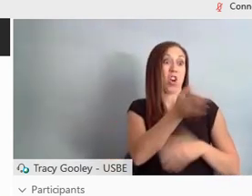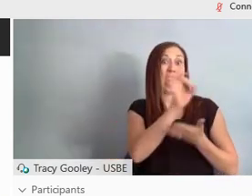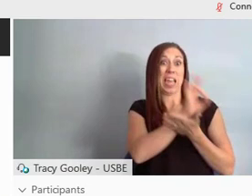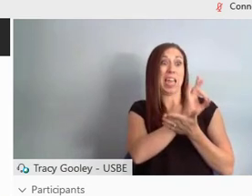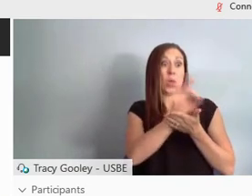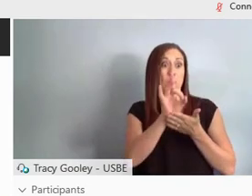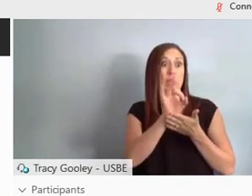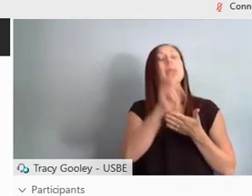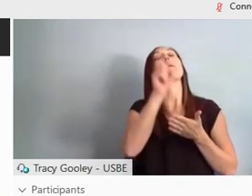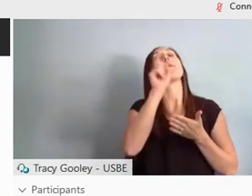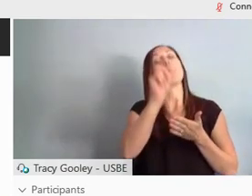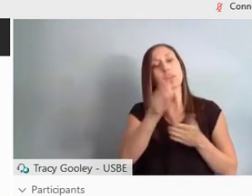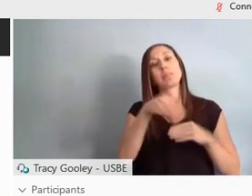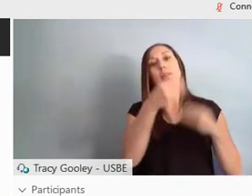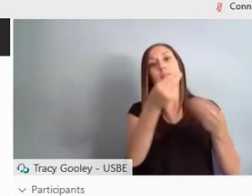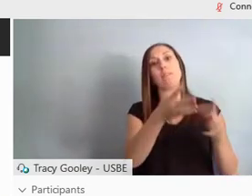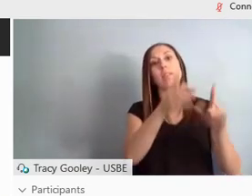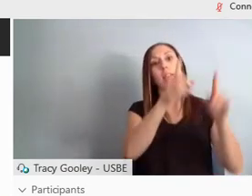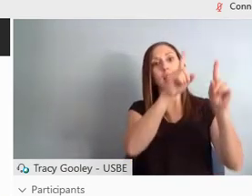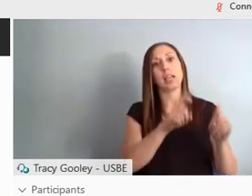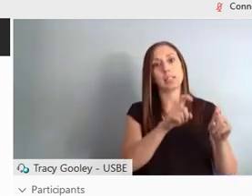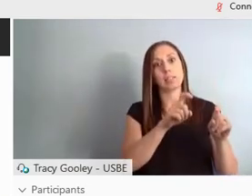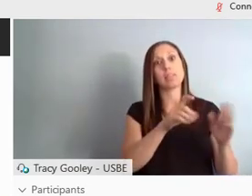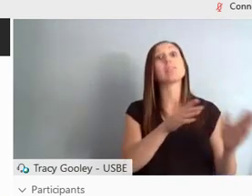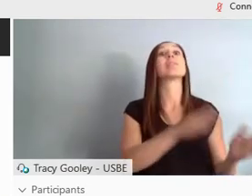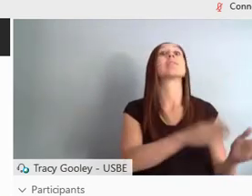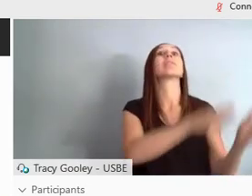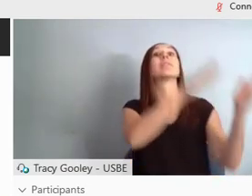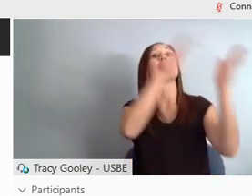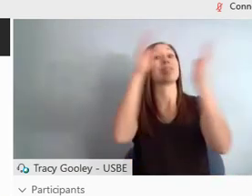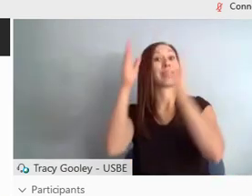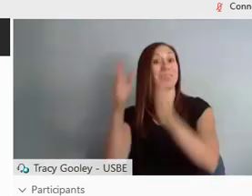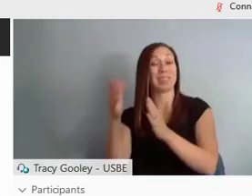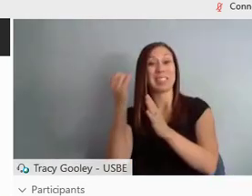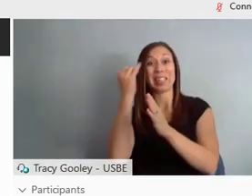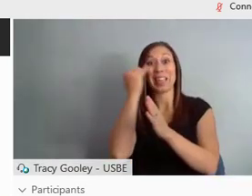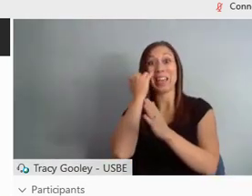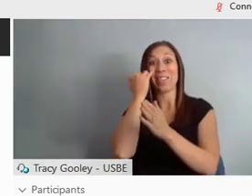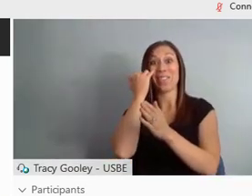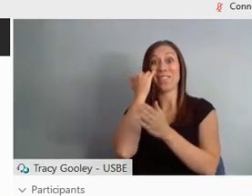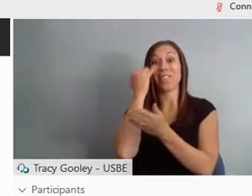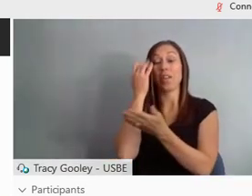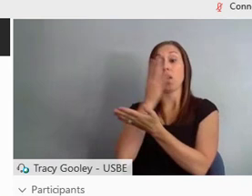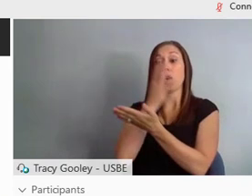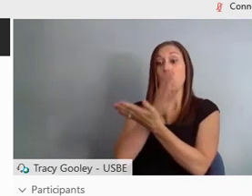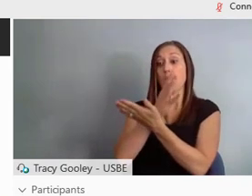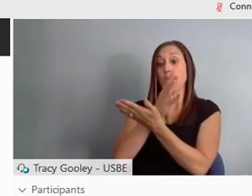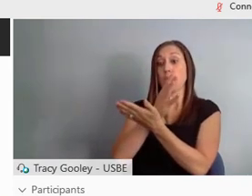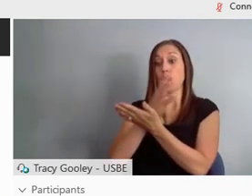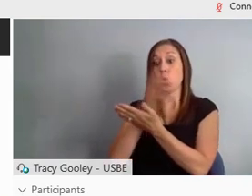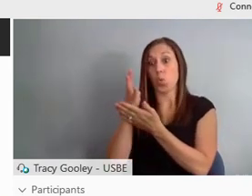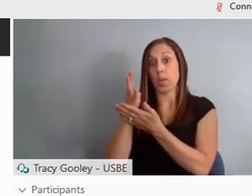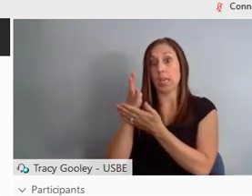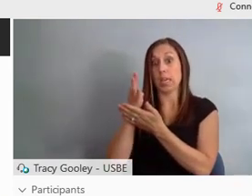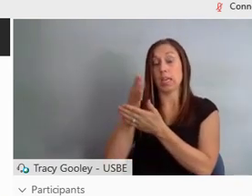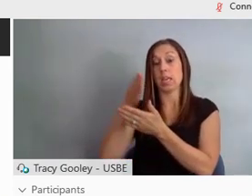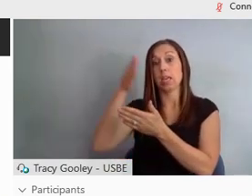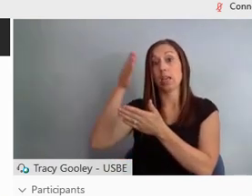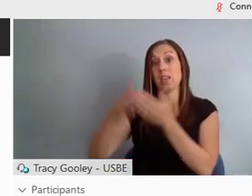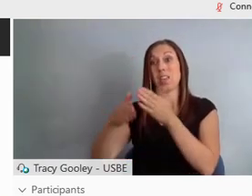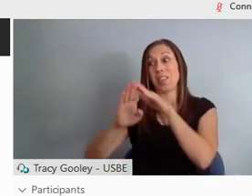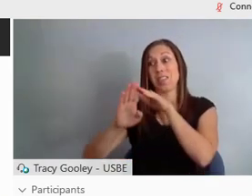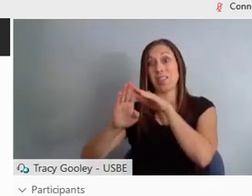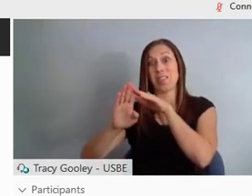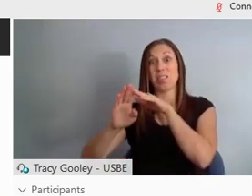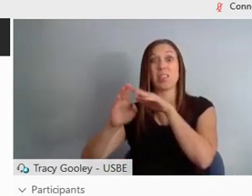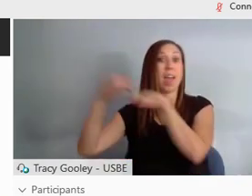8-week window has to be administered the entry. Likewise, if they're there during the 4-week time period at exit, they